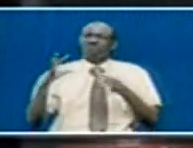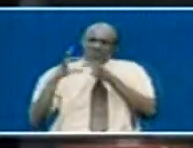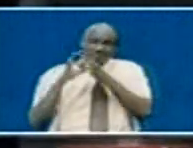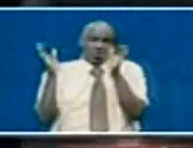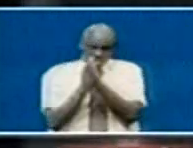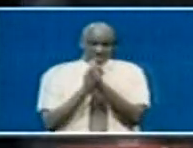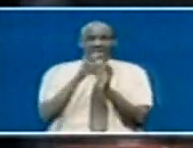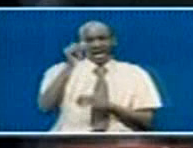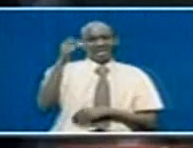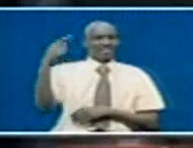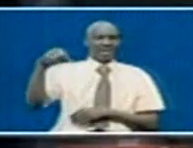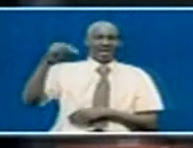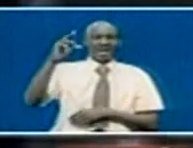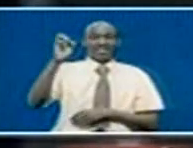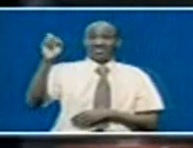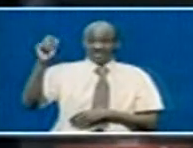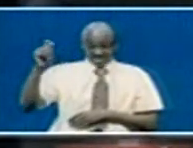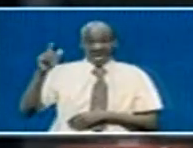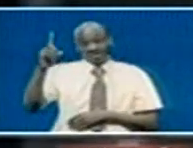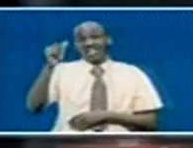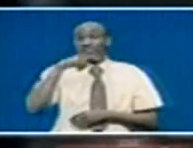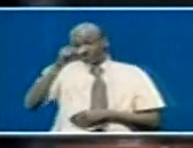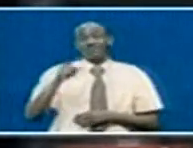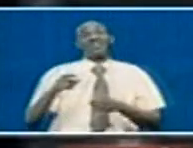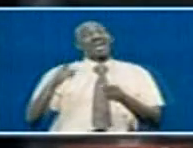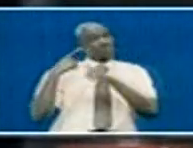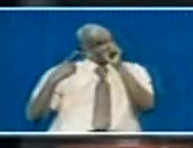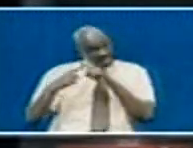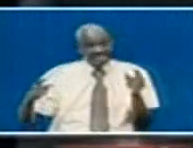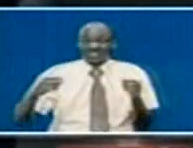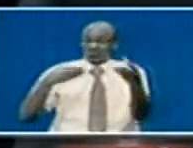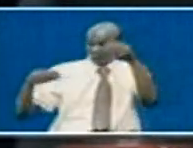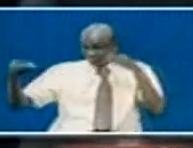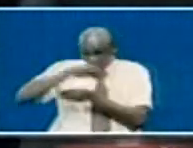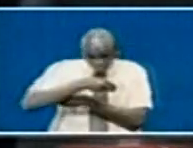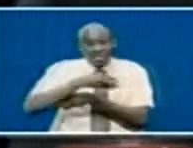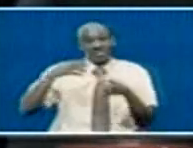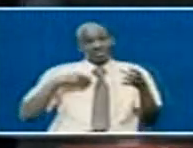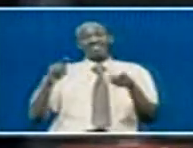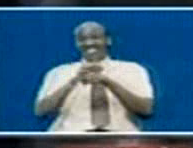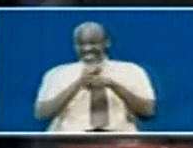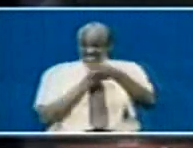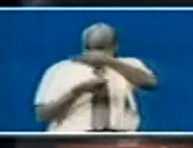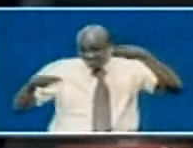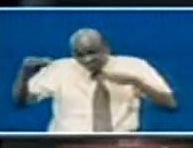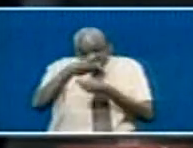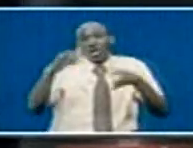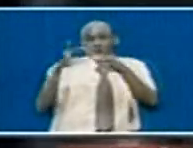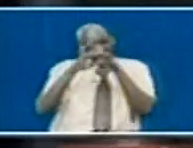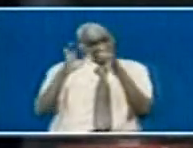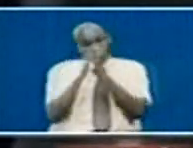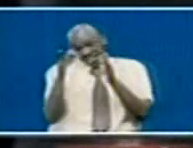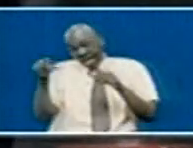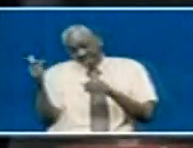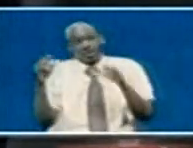interconnected. They exchange experience, they exchange training, they exchange resources, they are coordinated, they